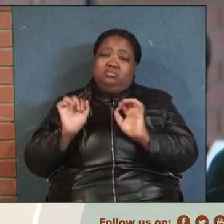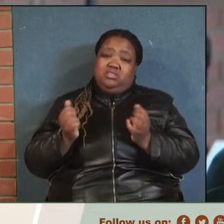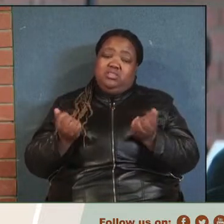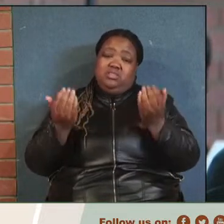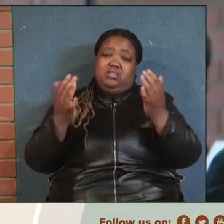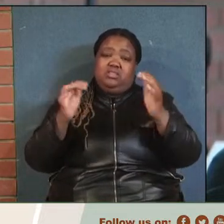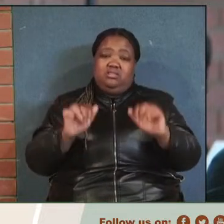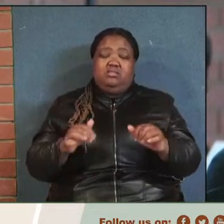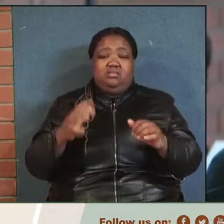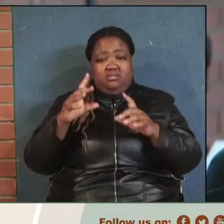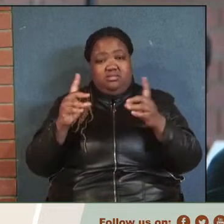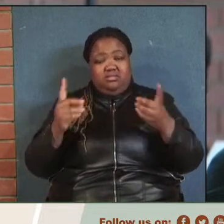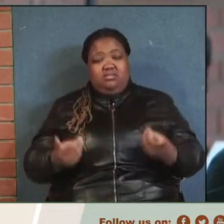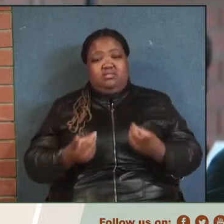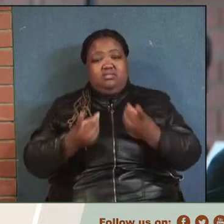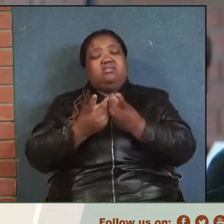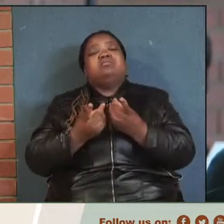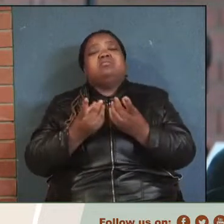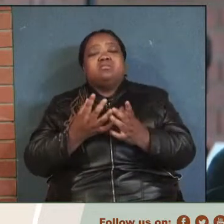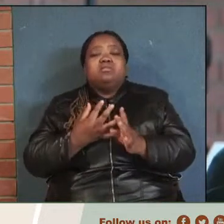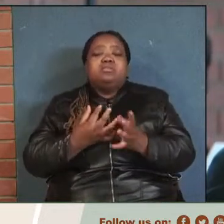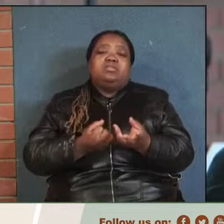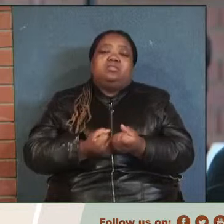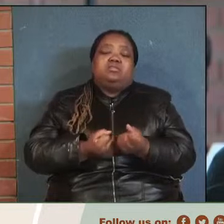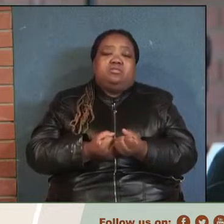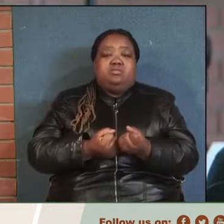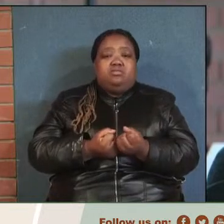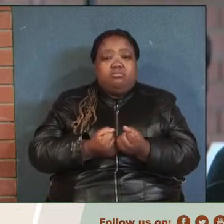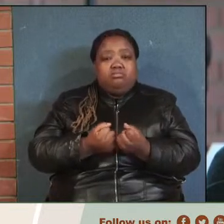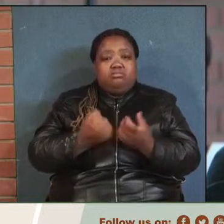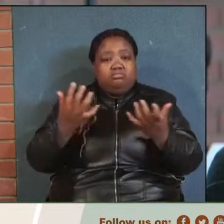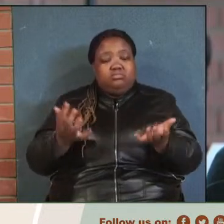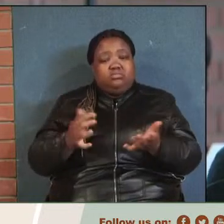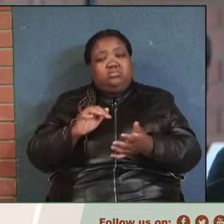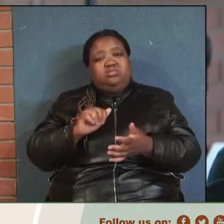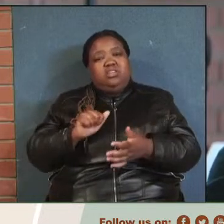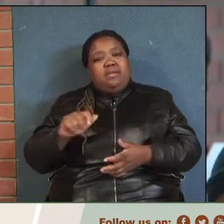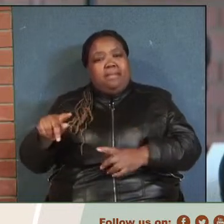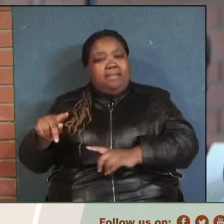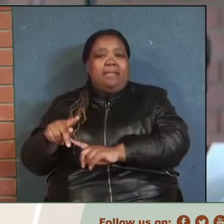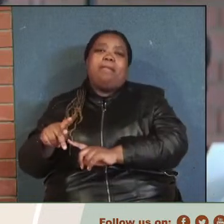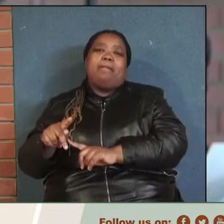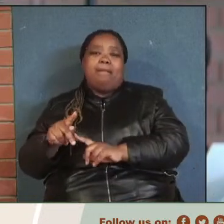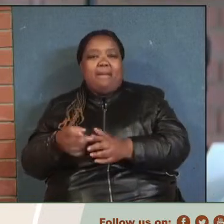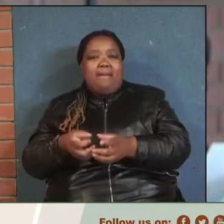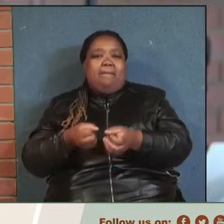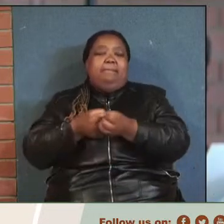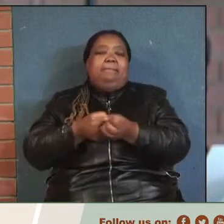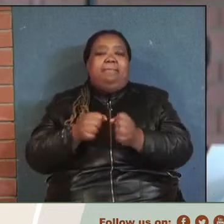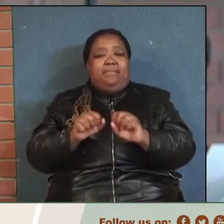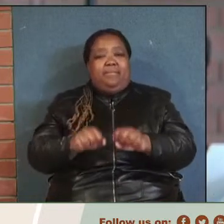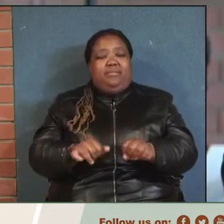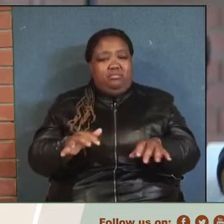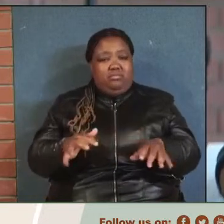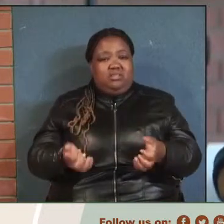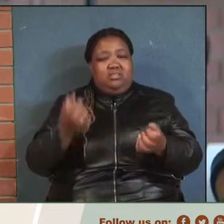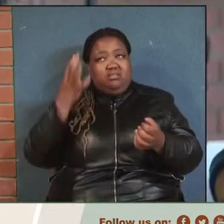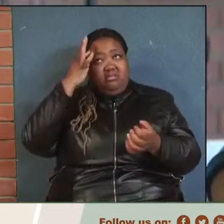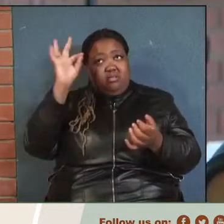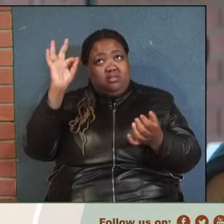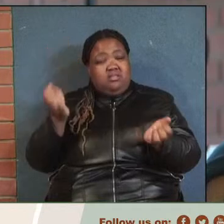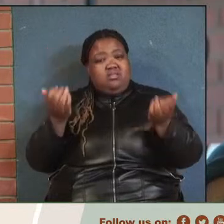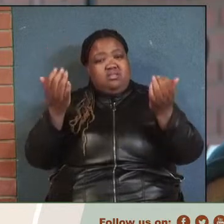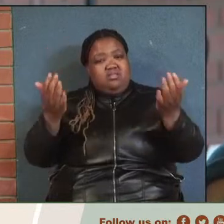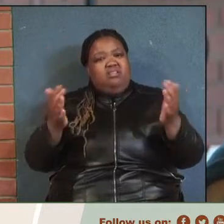The department resumes to support and advocate the development of innovation application solutions to bring government services to the public. Gauteng has an